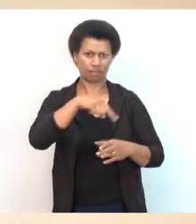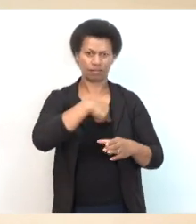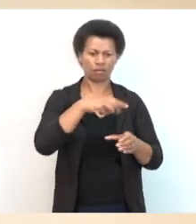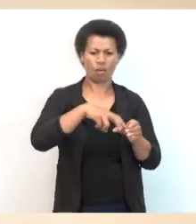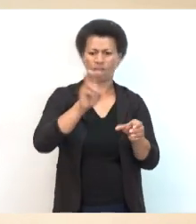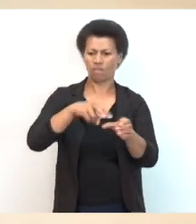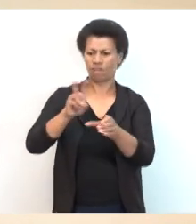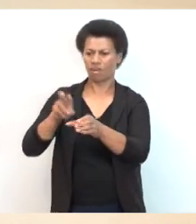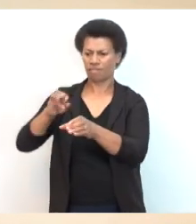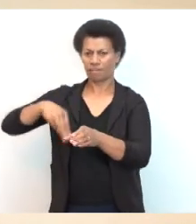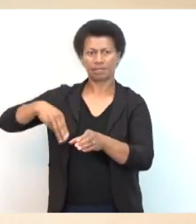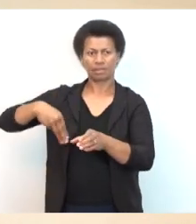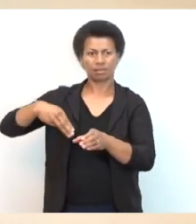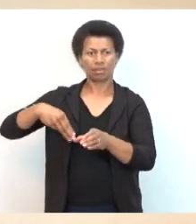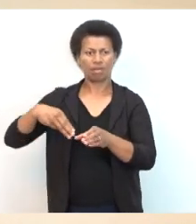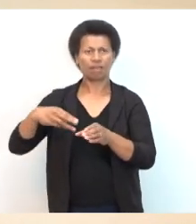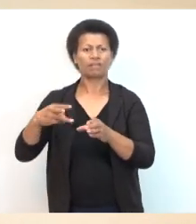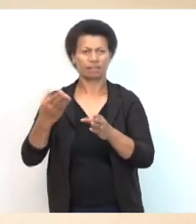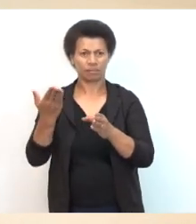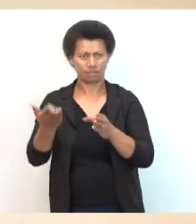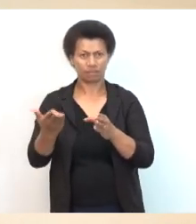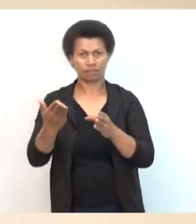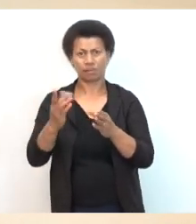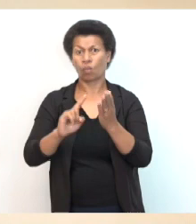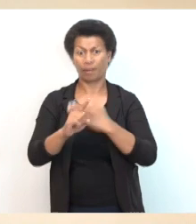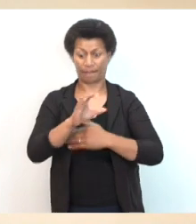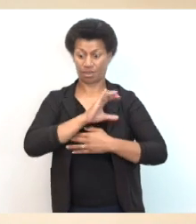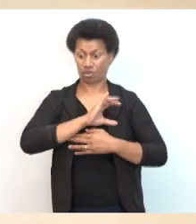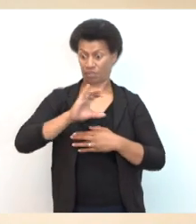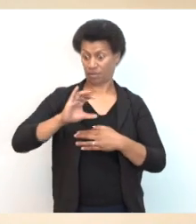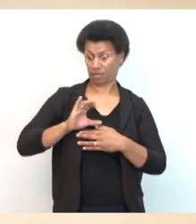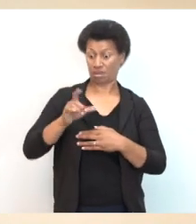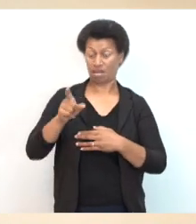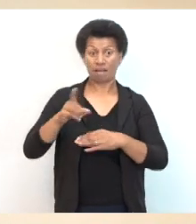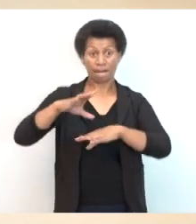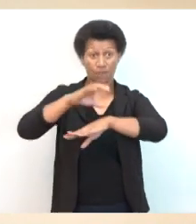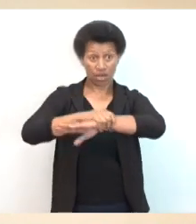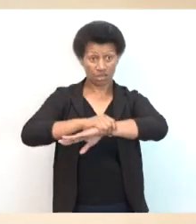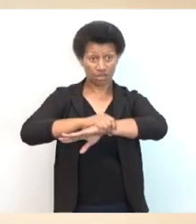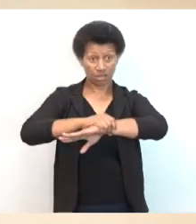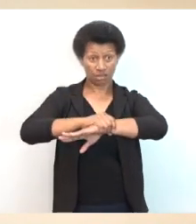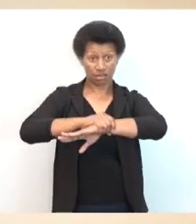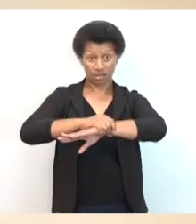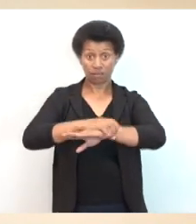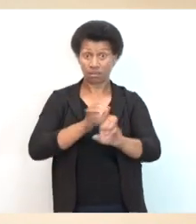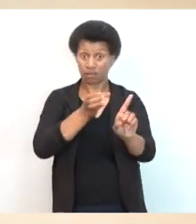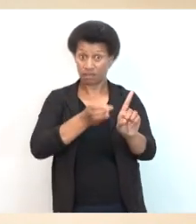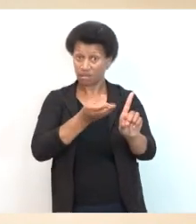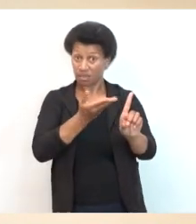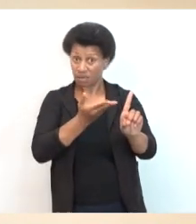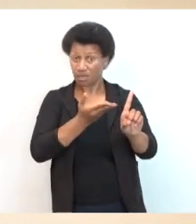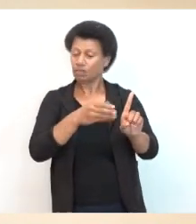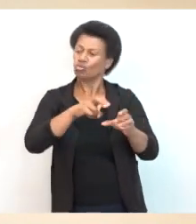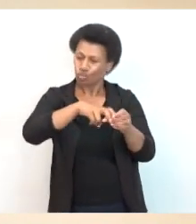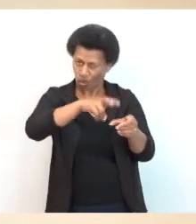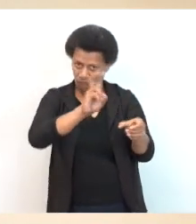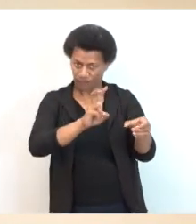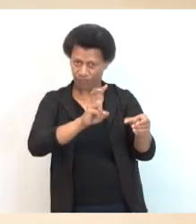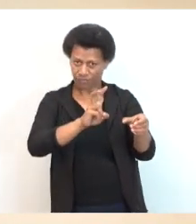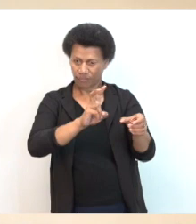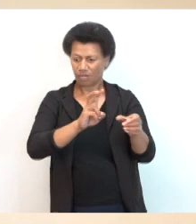Commission. The fact is the commissioners were asked to resign, they did, and new ones were appointed. No